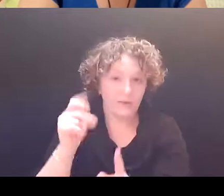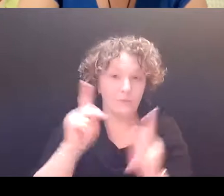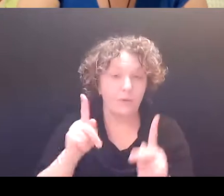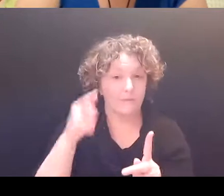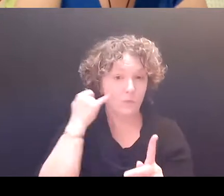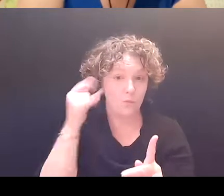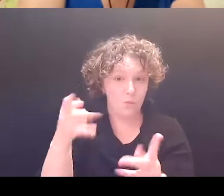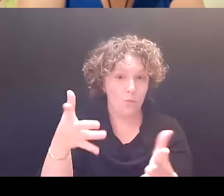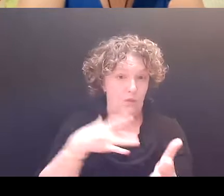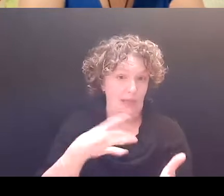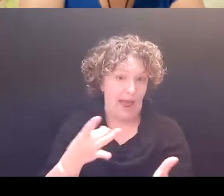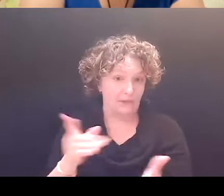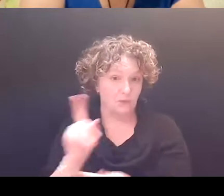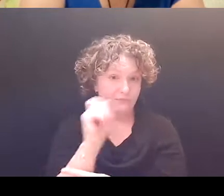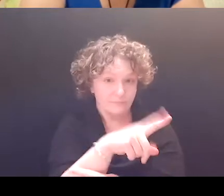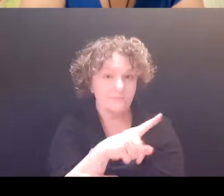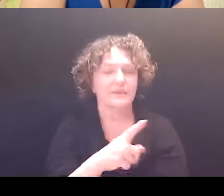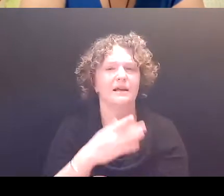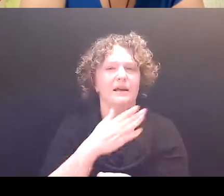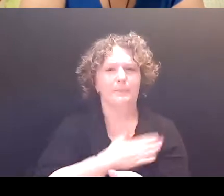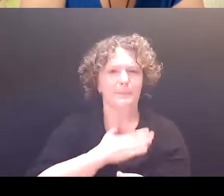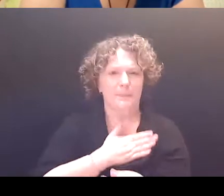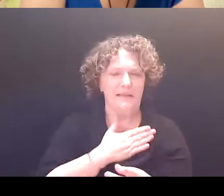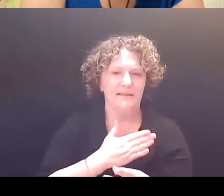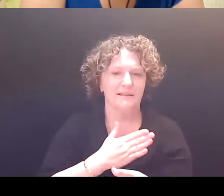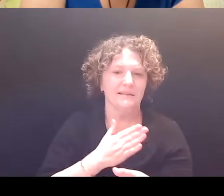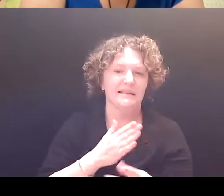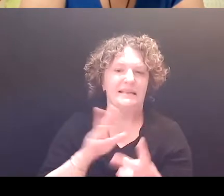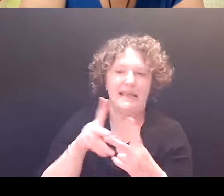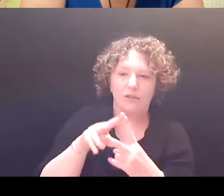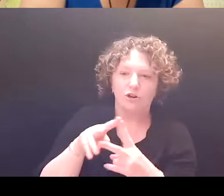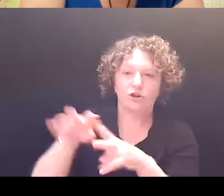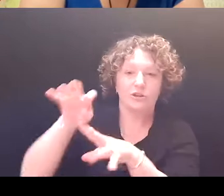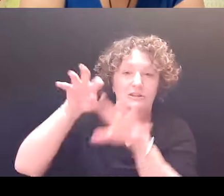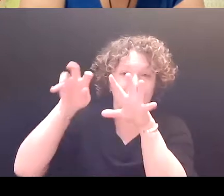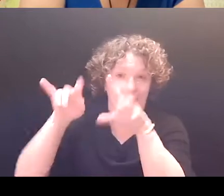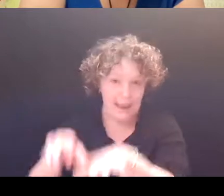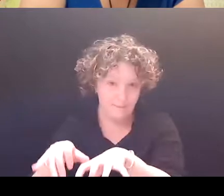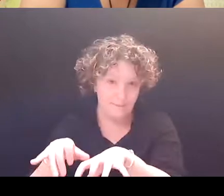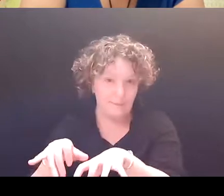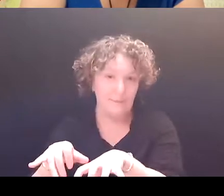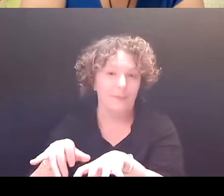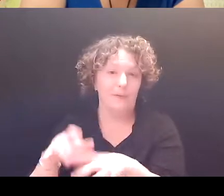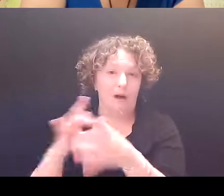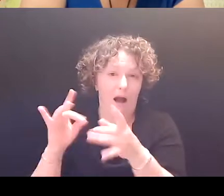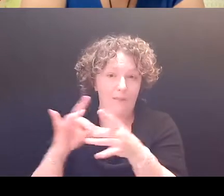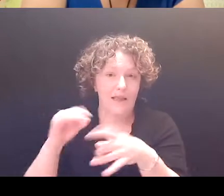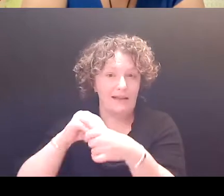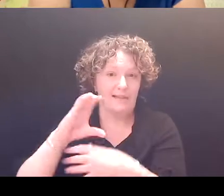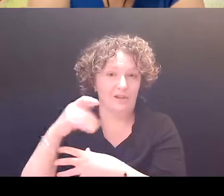sec. If other people, if you would like to ask a question, please either type